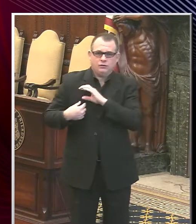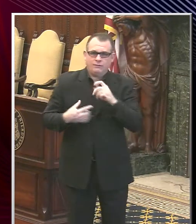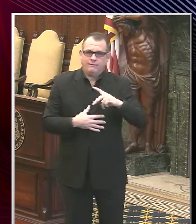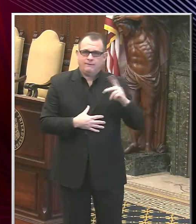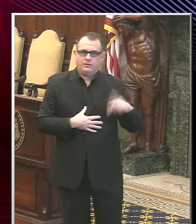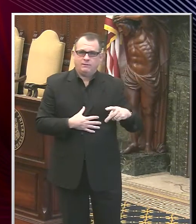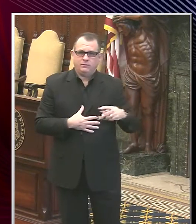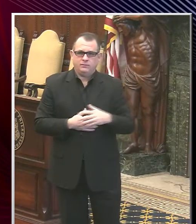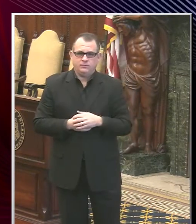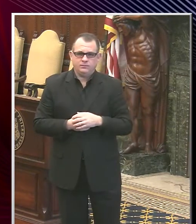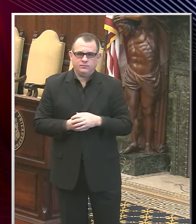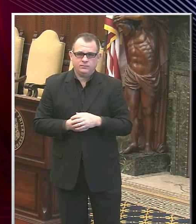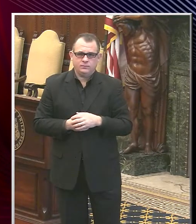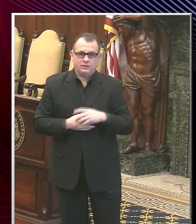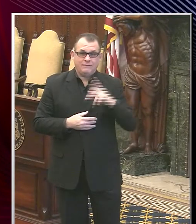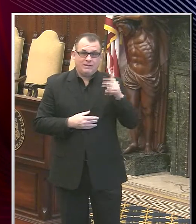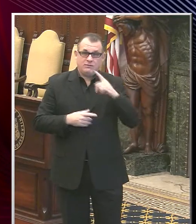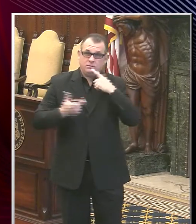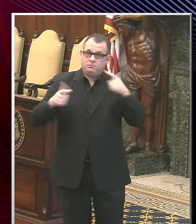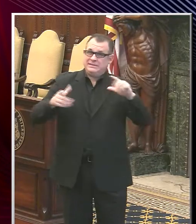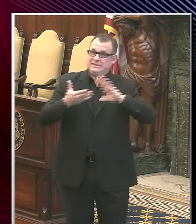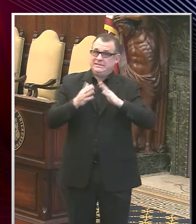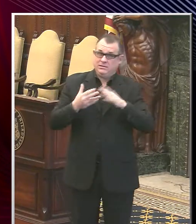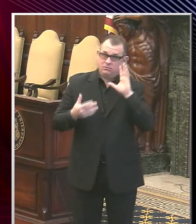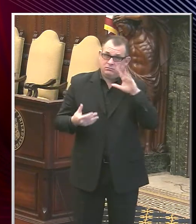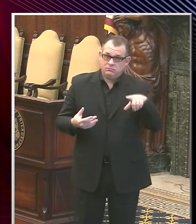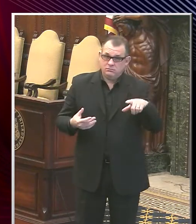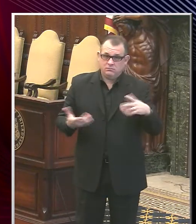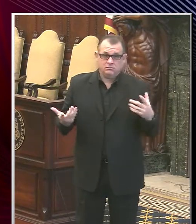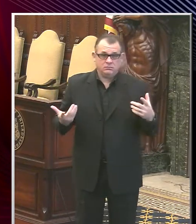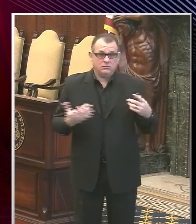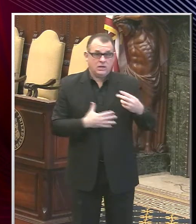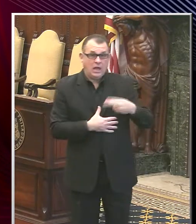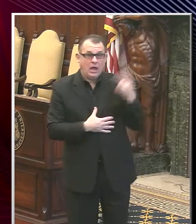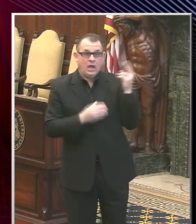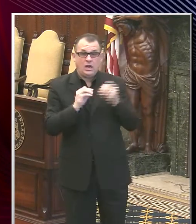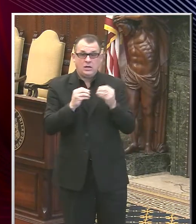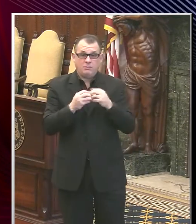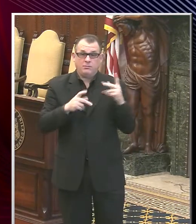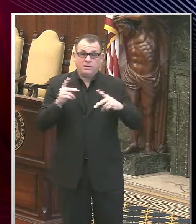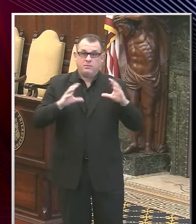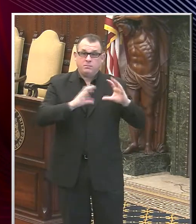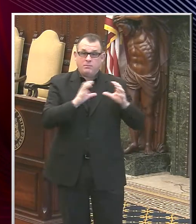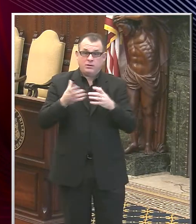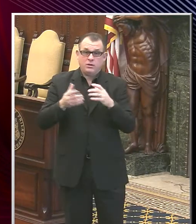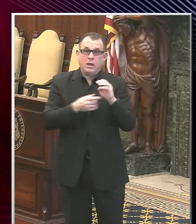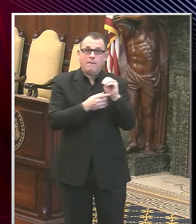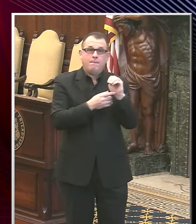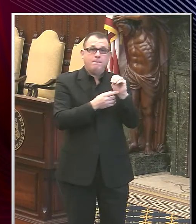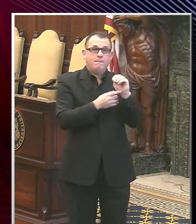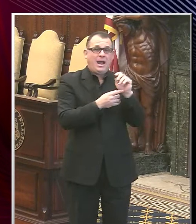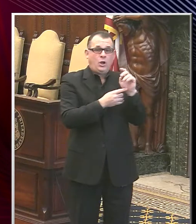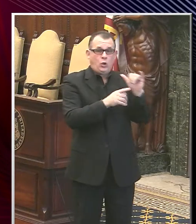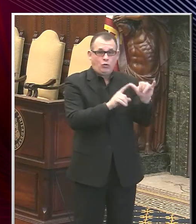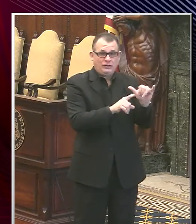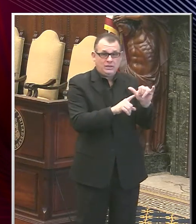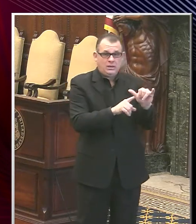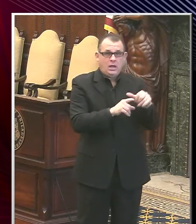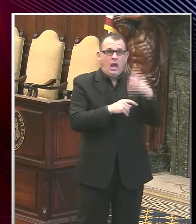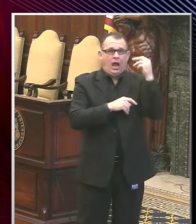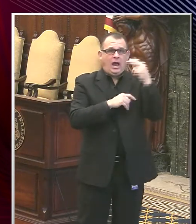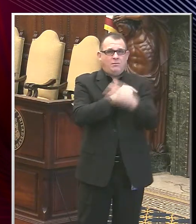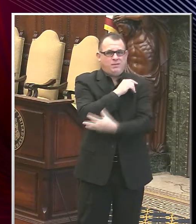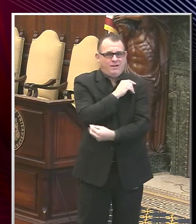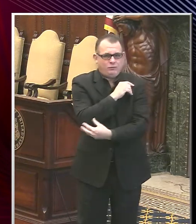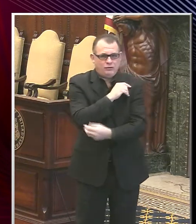of Philadelphia. Philadelphia is a big city. We have a large percentage of our population minority. We have high poverty rates.